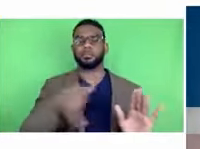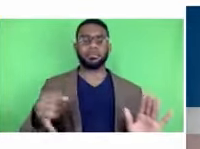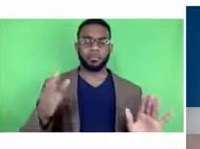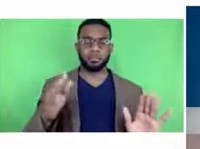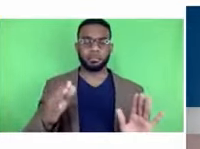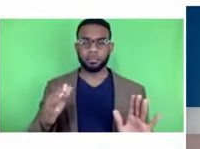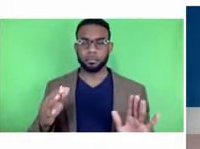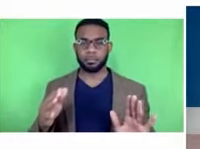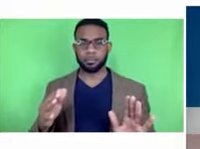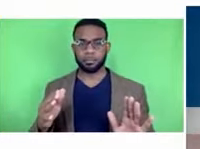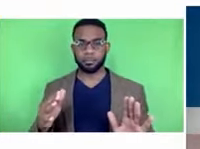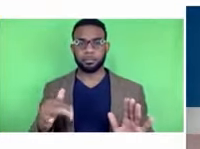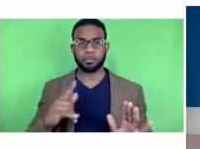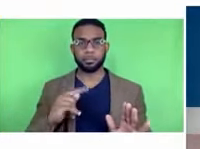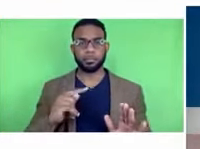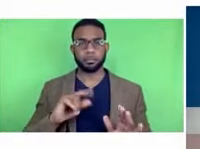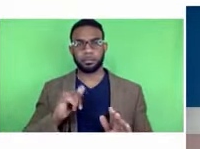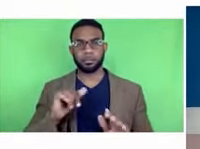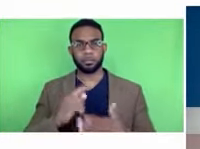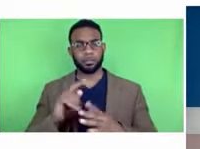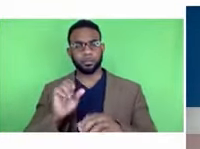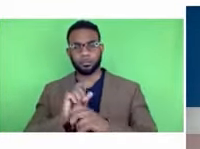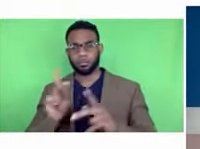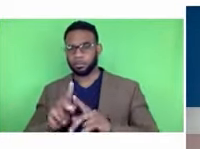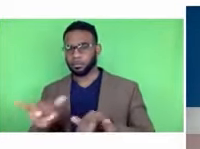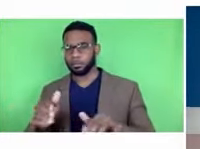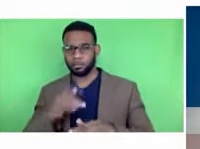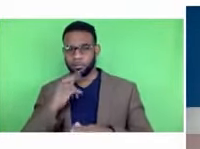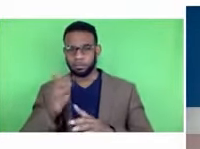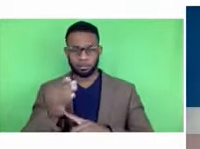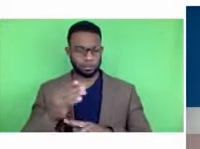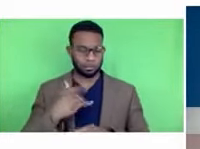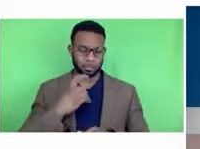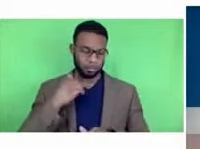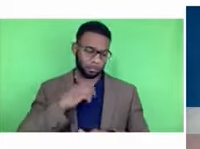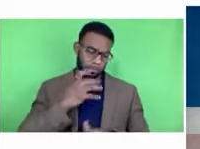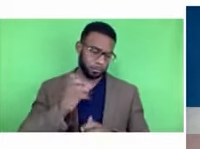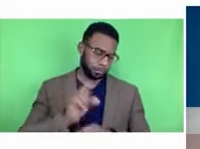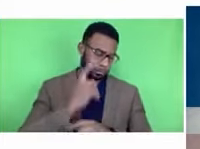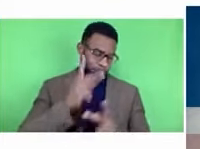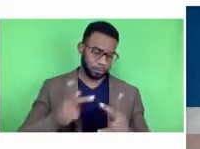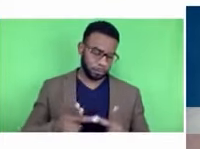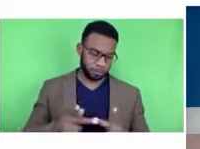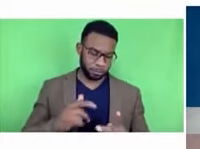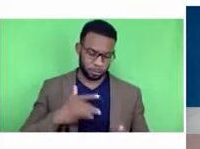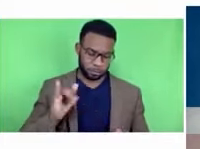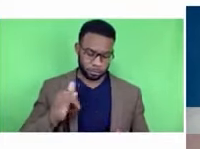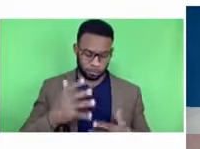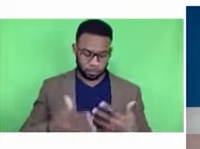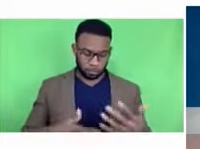And I treat workplaces the same way. That's a red flag. And for me, I would not want to work for a place that I felt that sort of